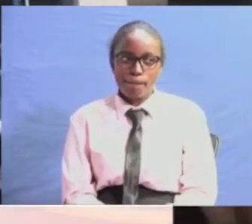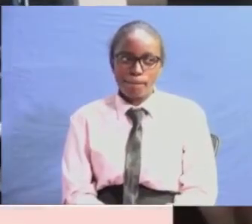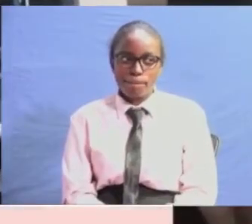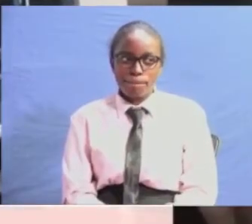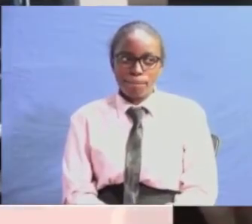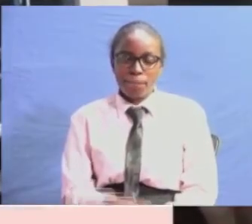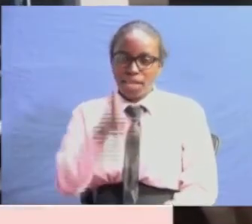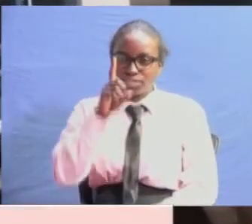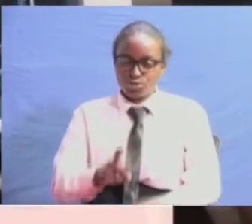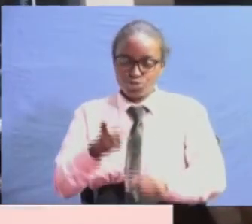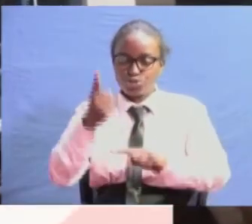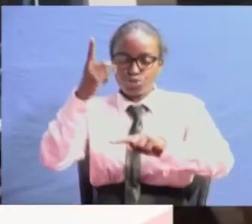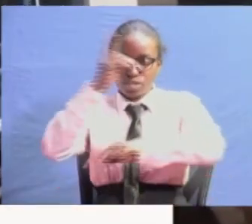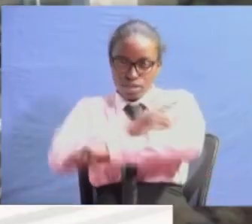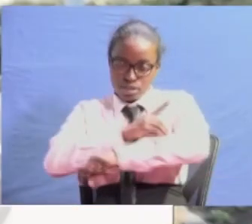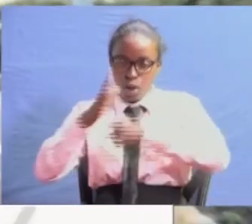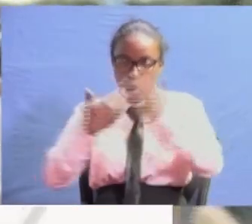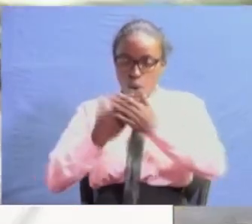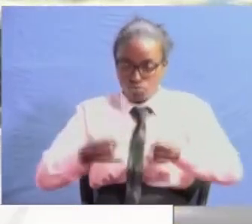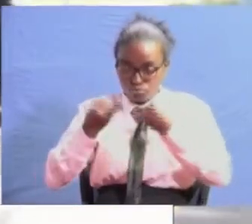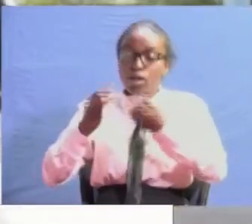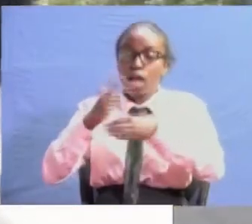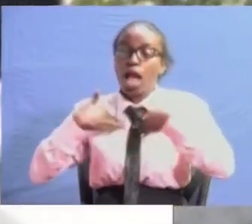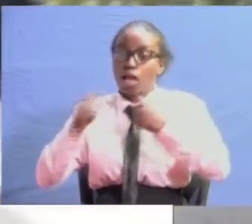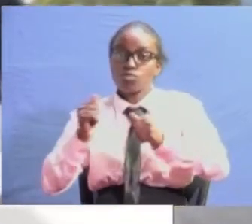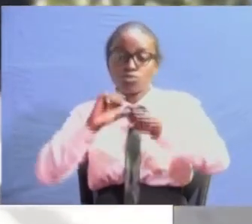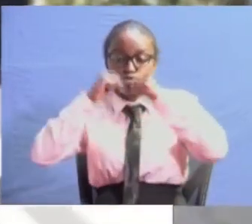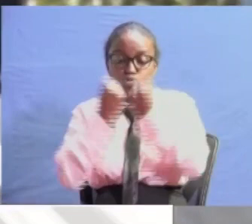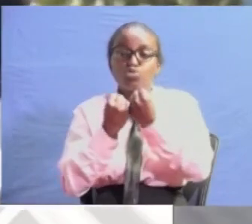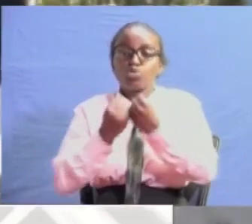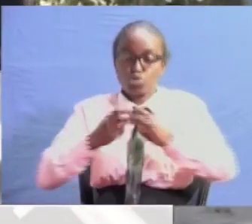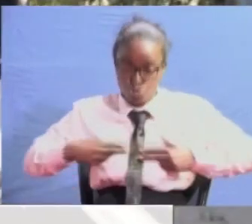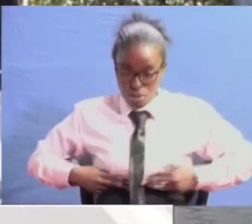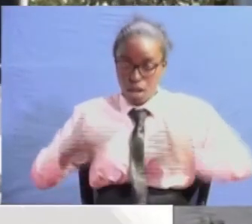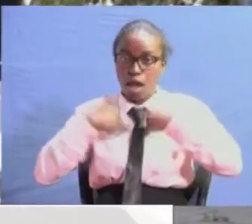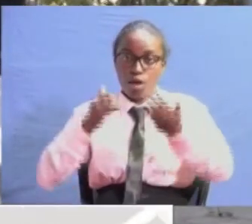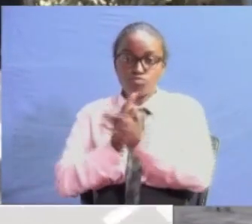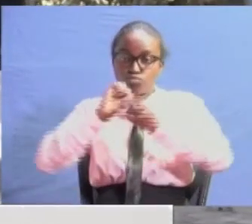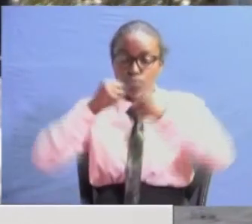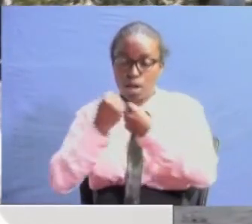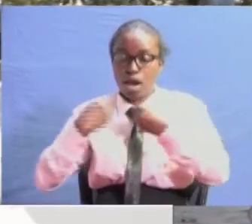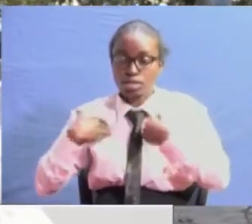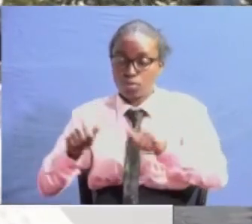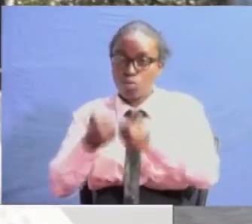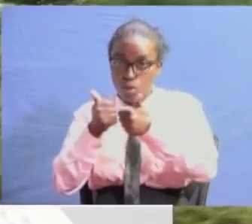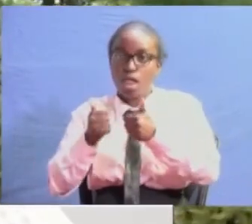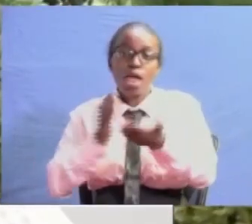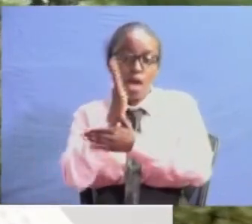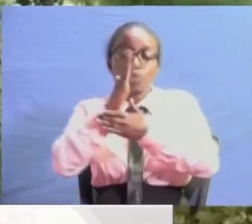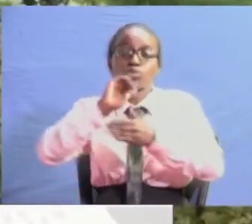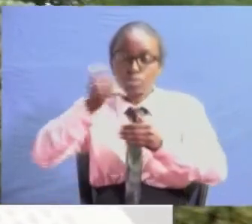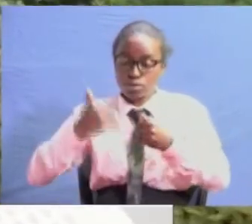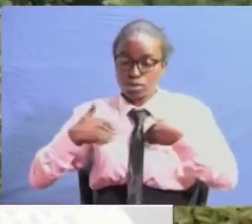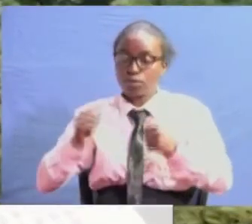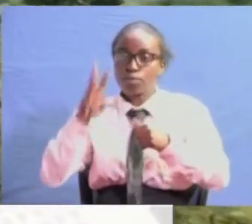Just a day after the official introduction of the Social Health Authority, the new health scheme appears to be battling significant challenges across counties such as Nakuru and